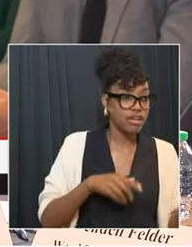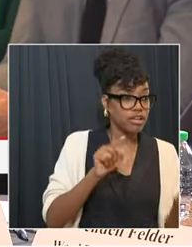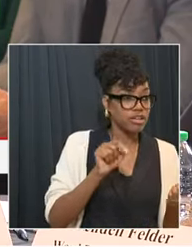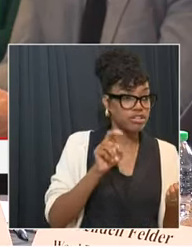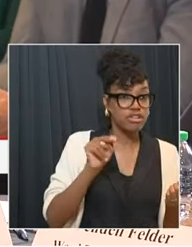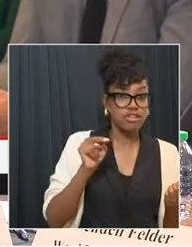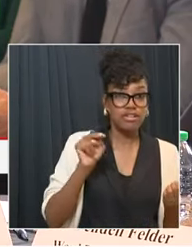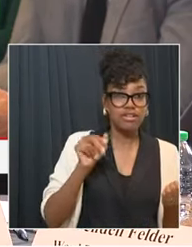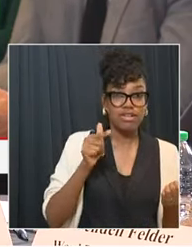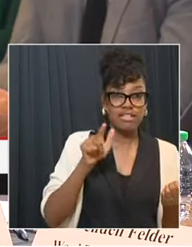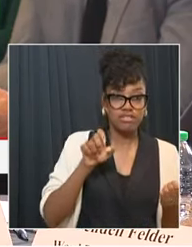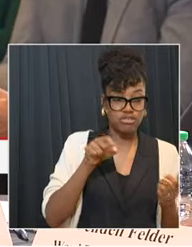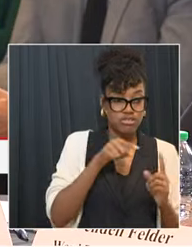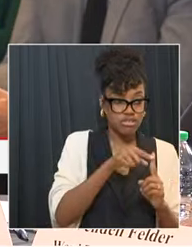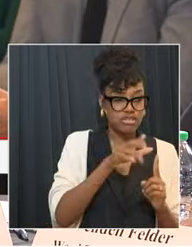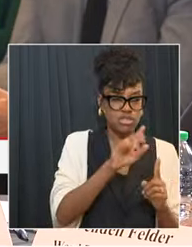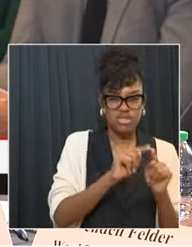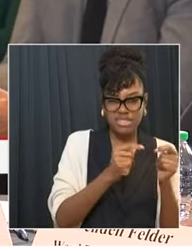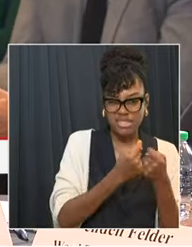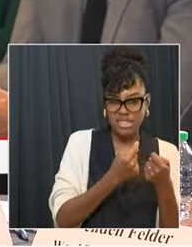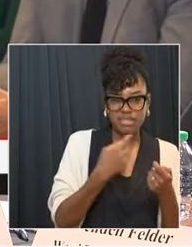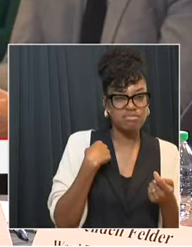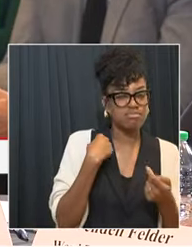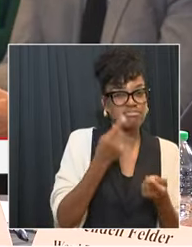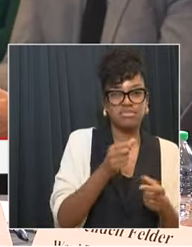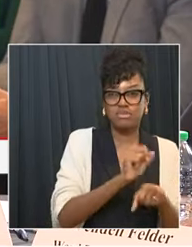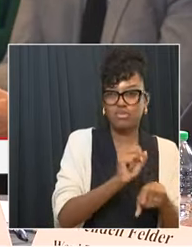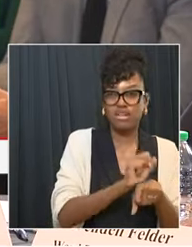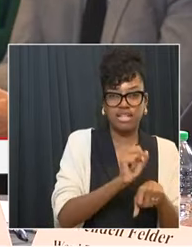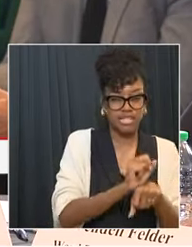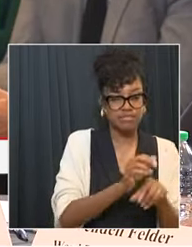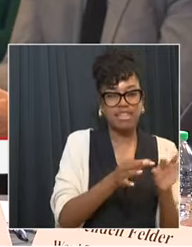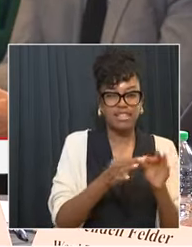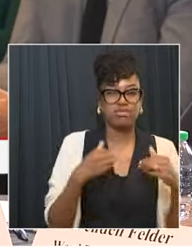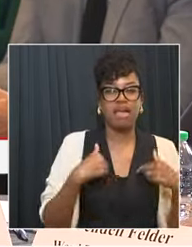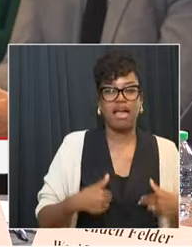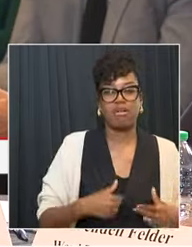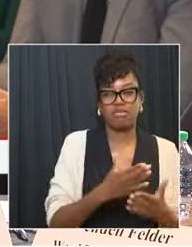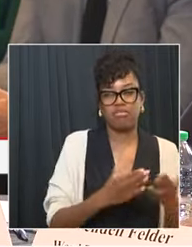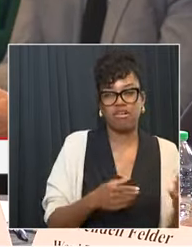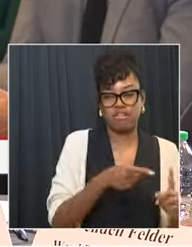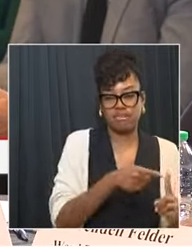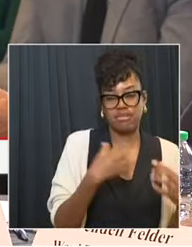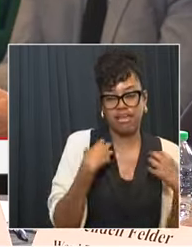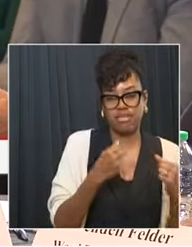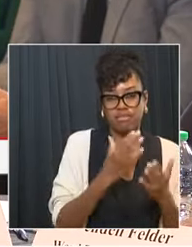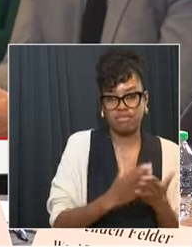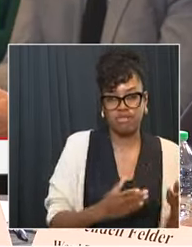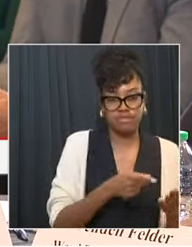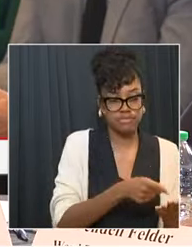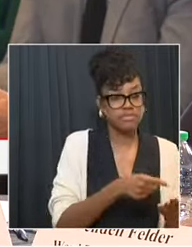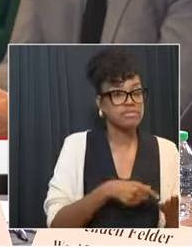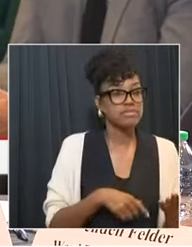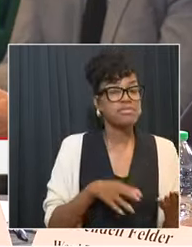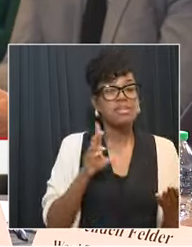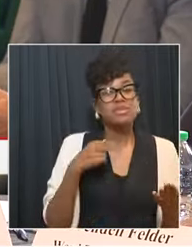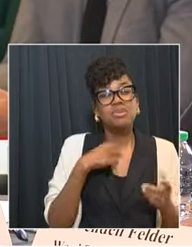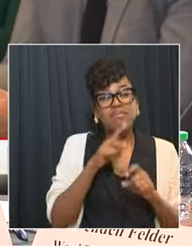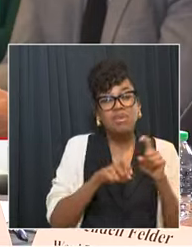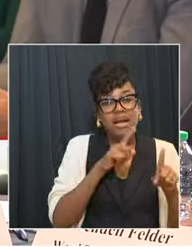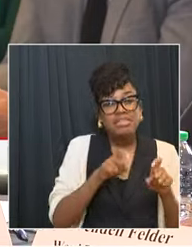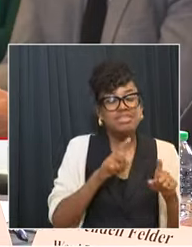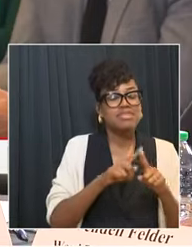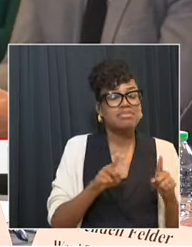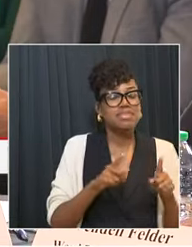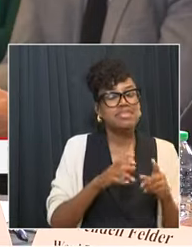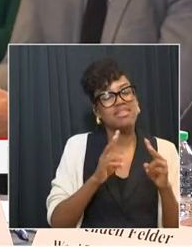your team on the health portion of this. So I have questions, but they're very detailed questions, so we'll get to them at the hearings. But